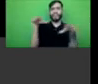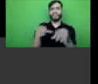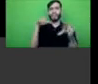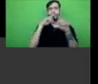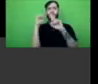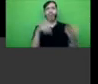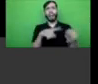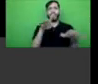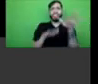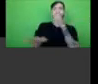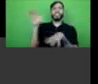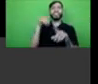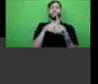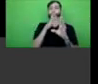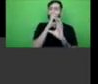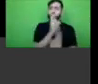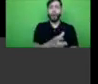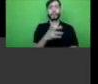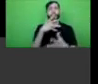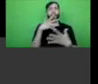to the officers for doing so.